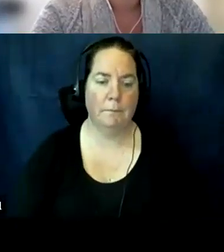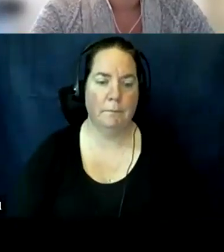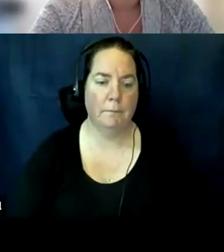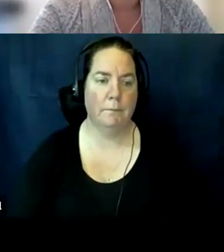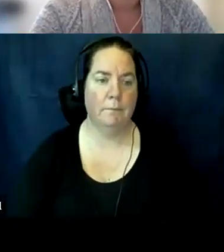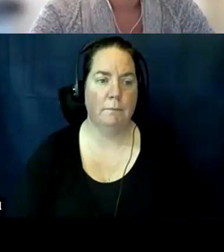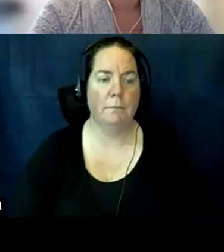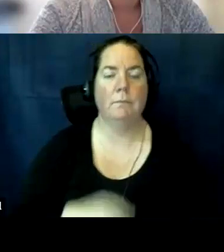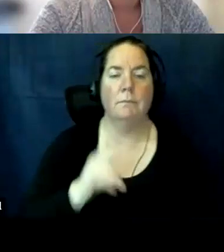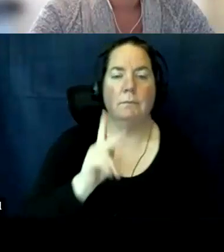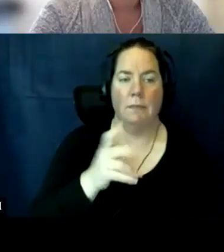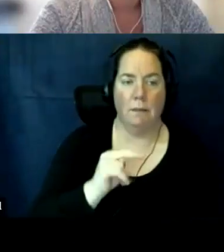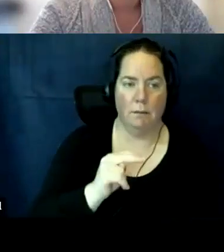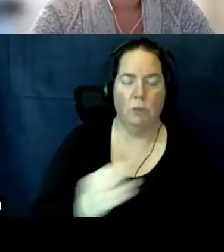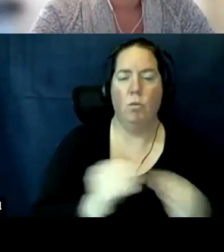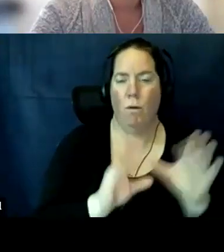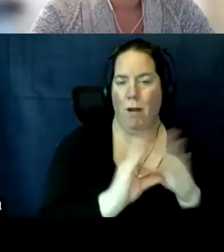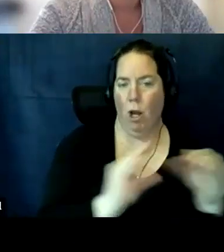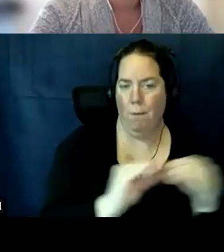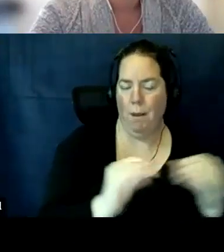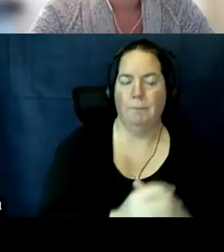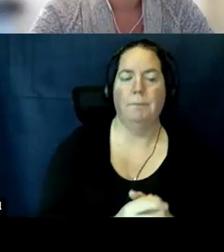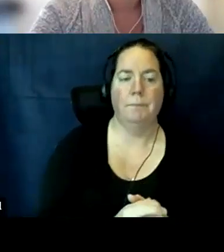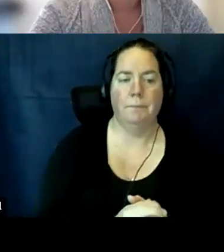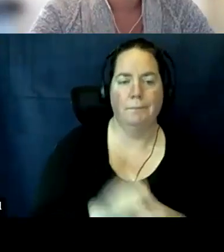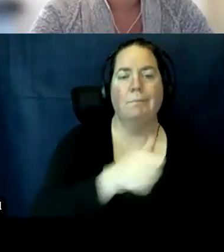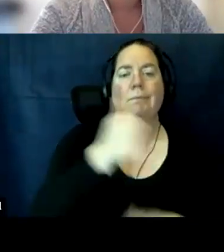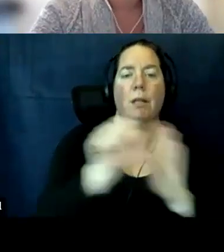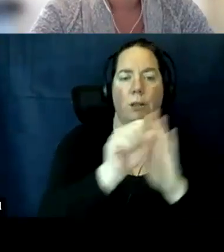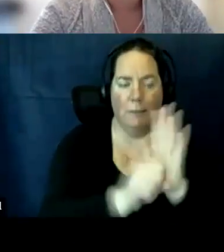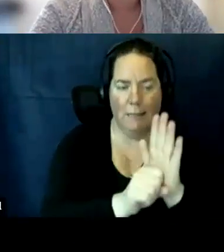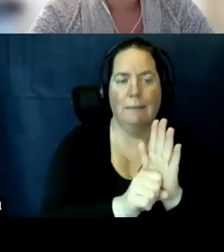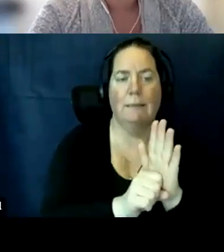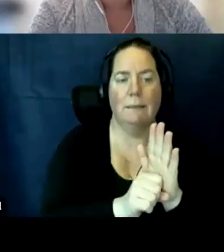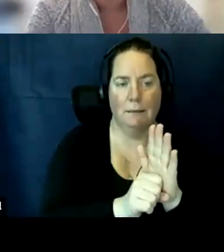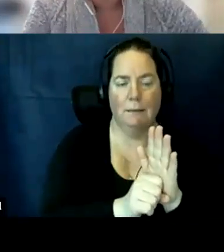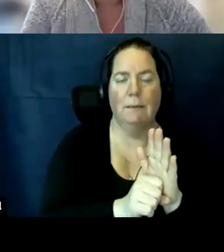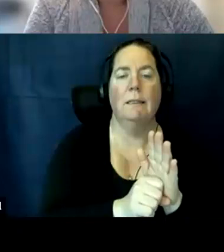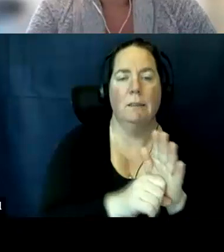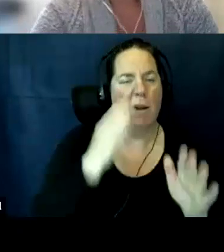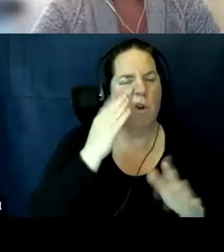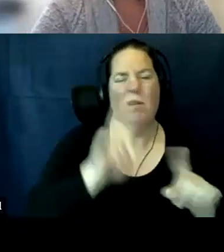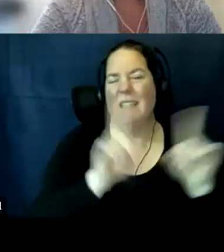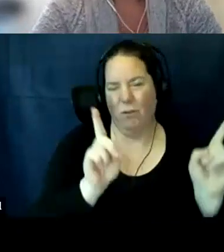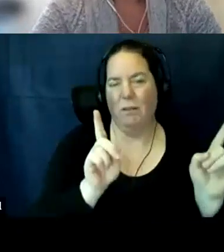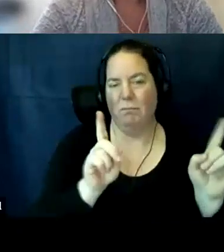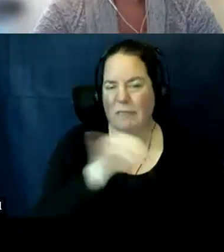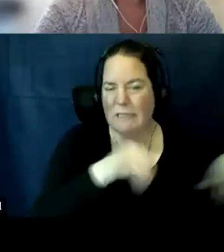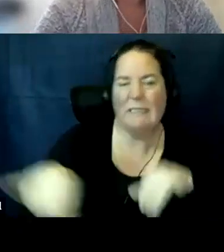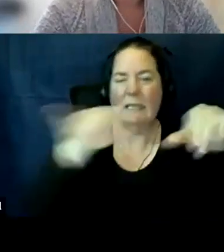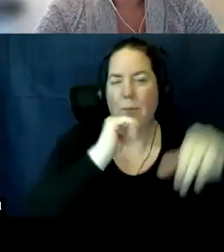So this is more of a comment because we know that in other states practices are different, but we